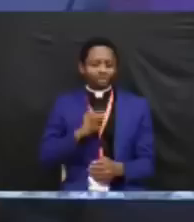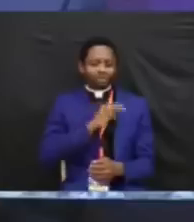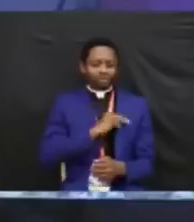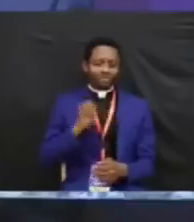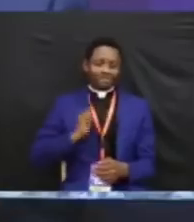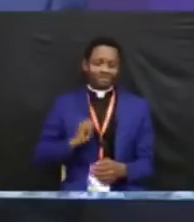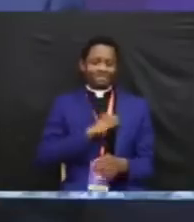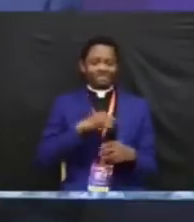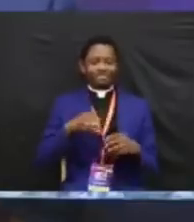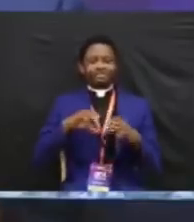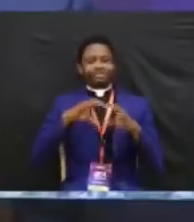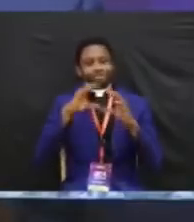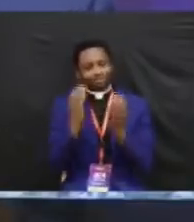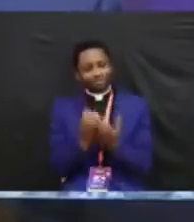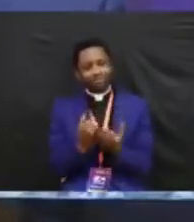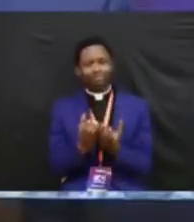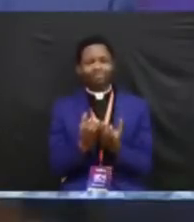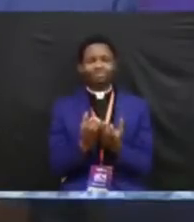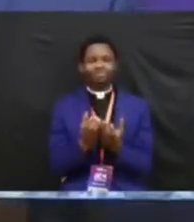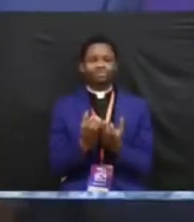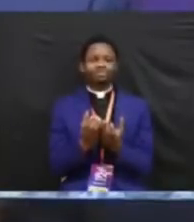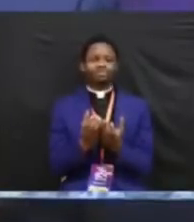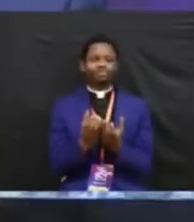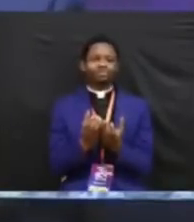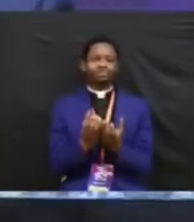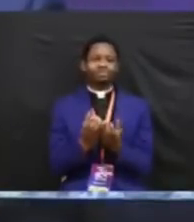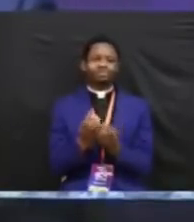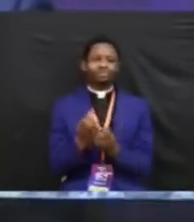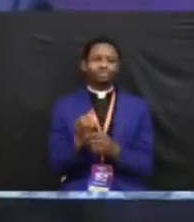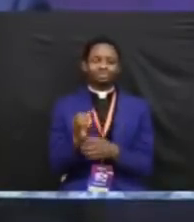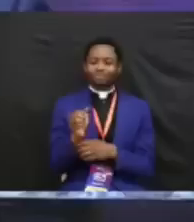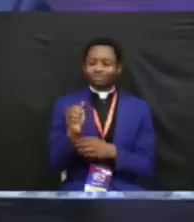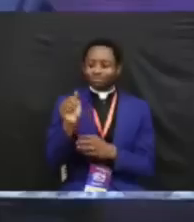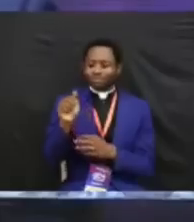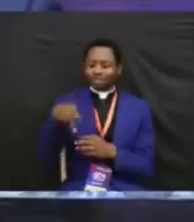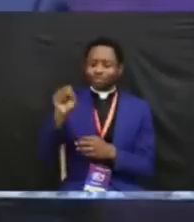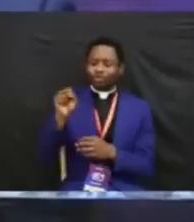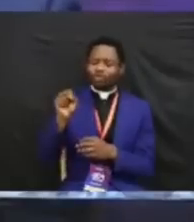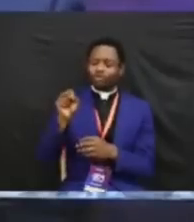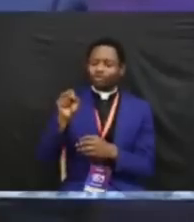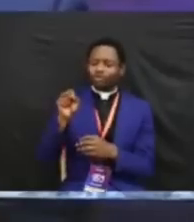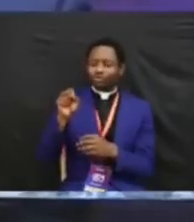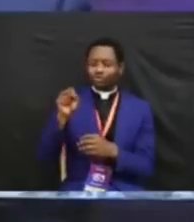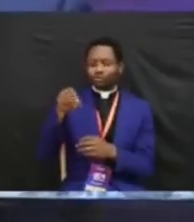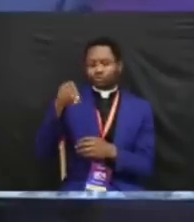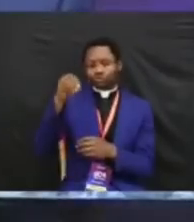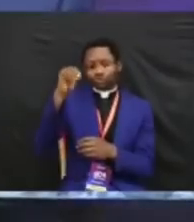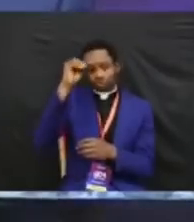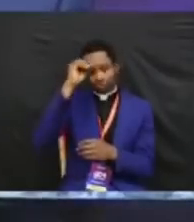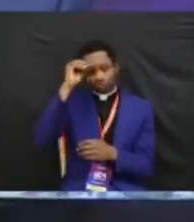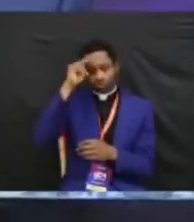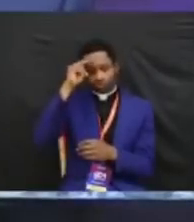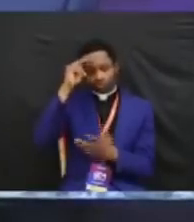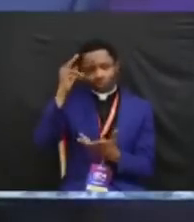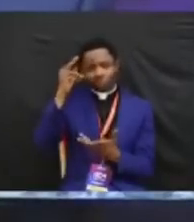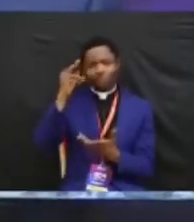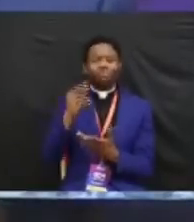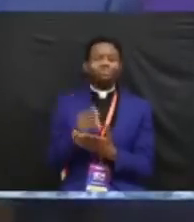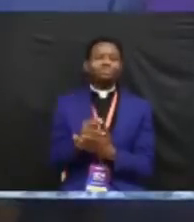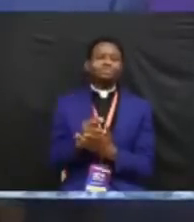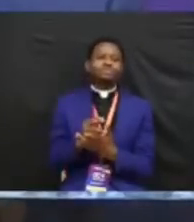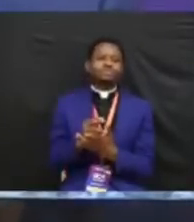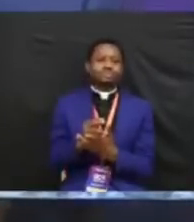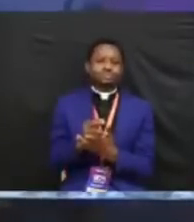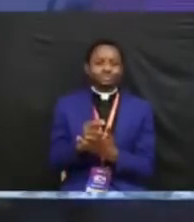executive council, Apostle Professor Poku Onina, our immediate past chairman,